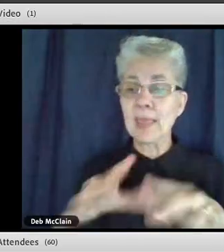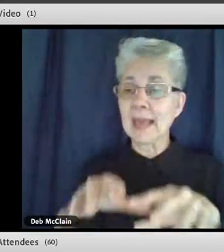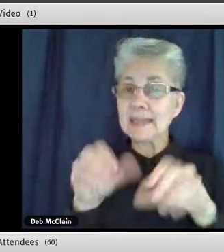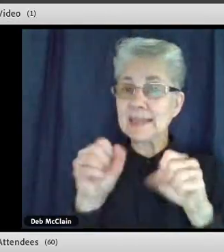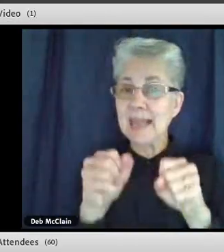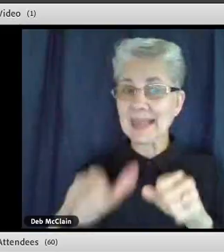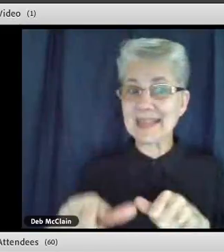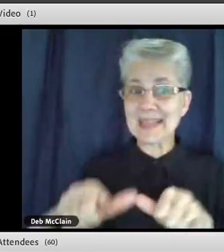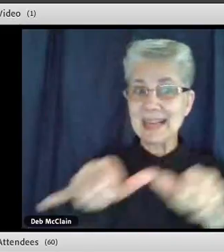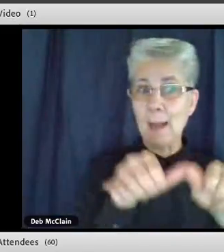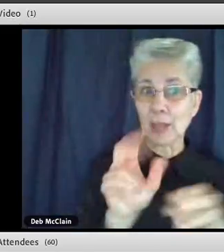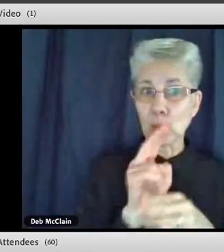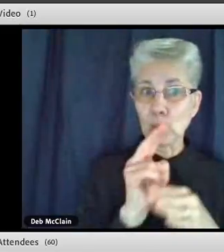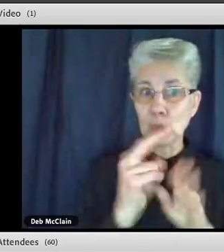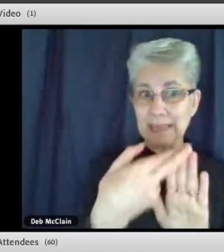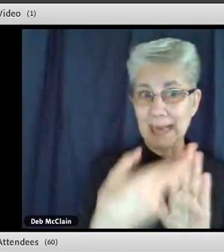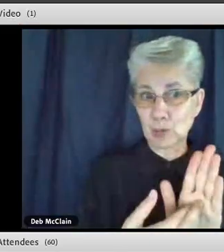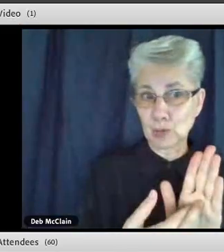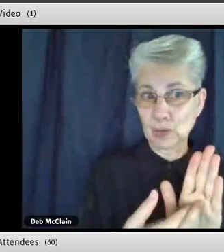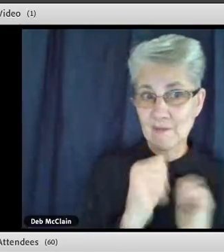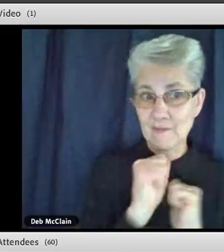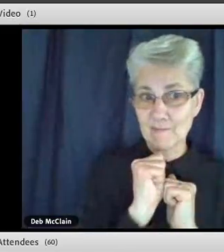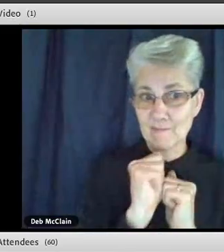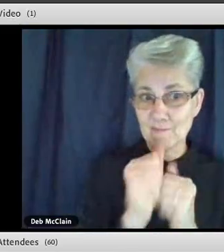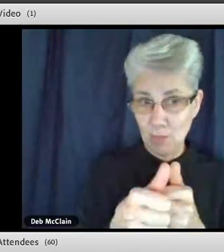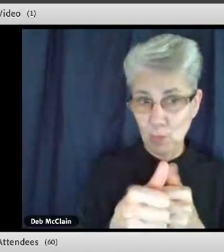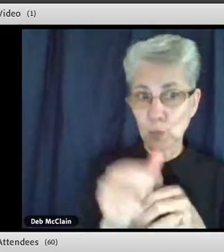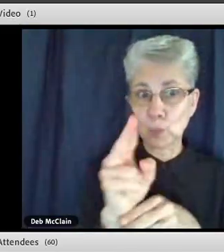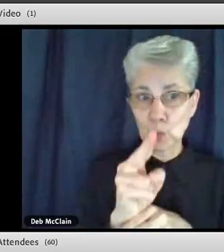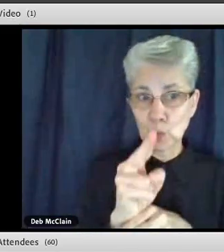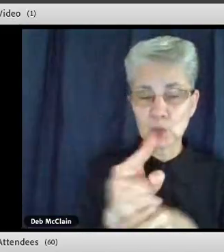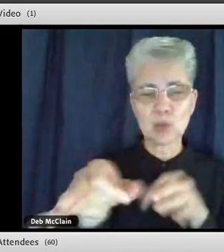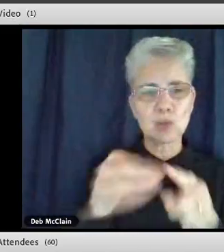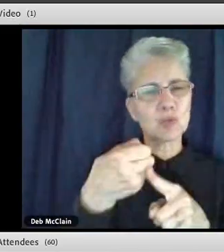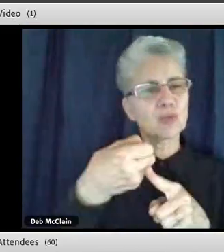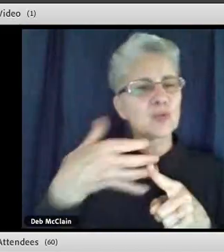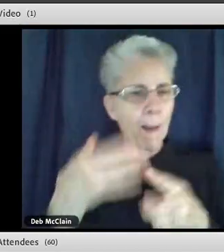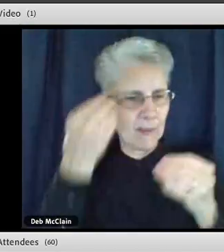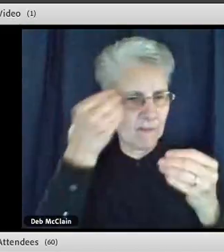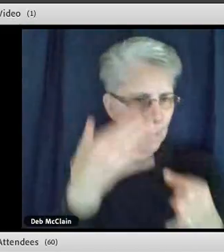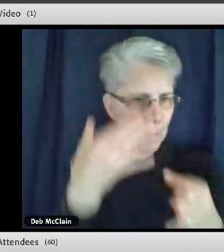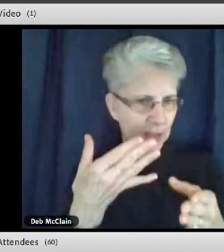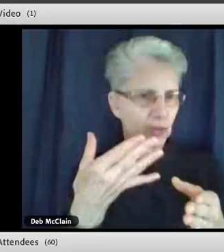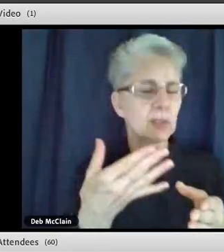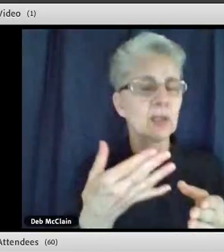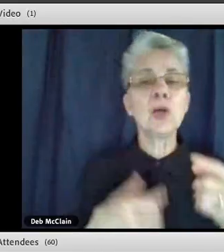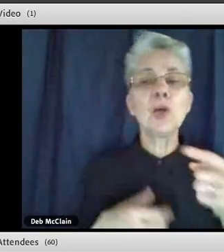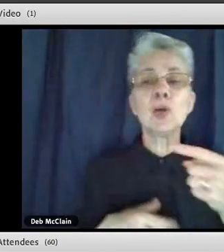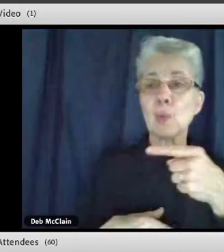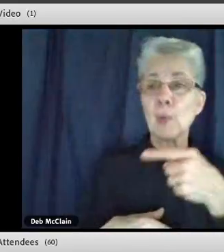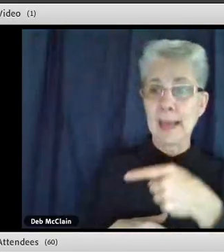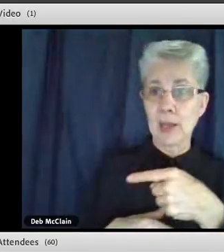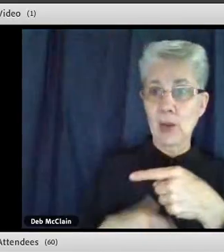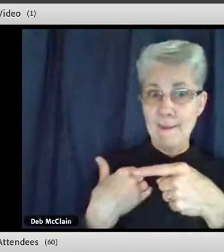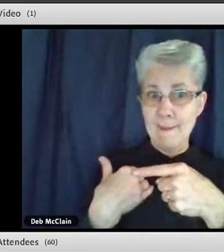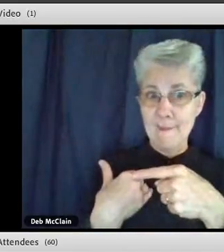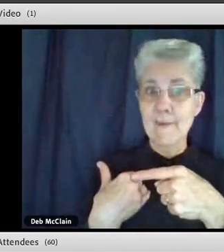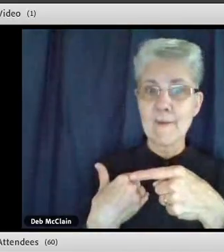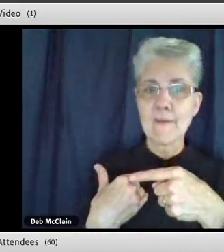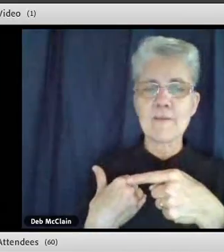used standards and then use those to describe the information resources. So here I just have